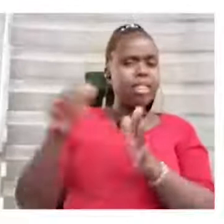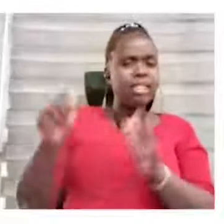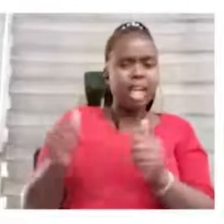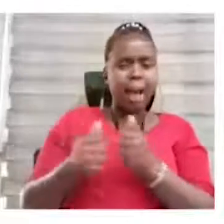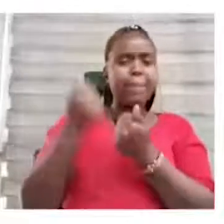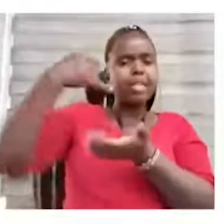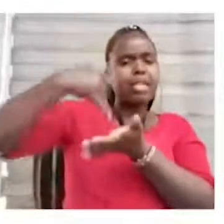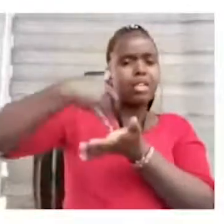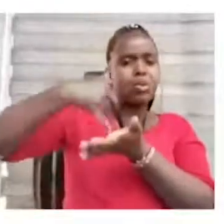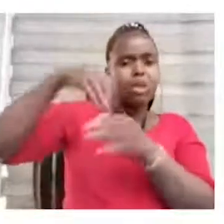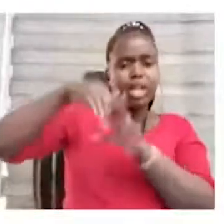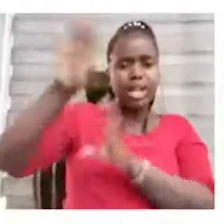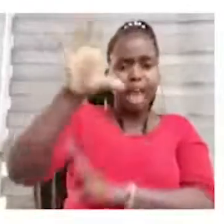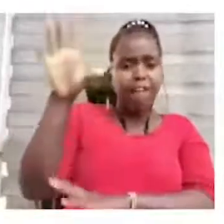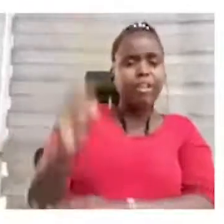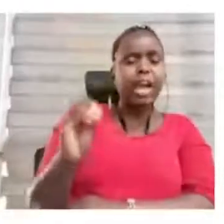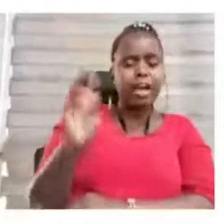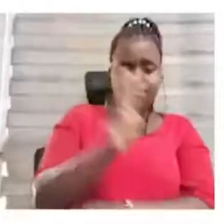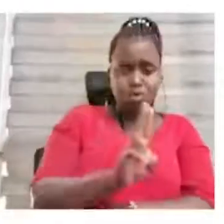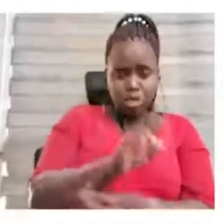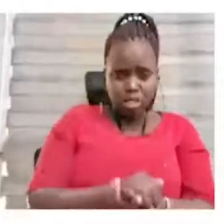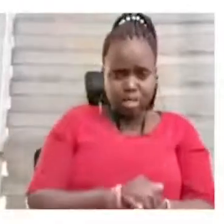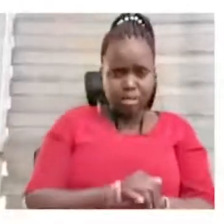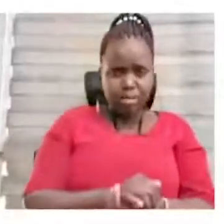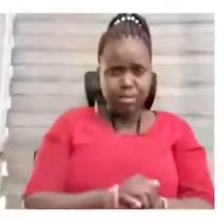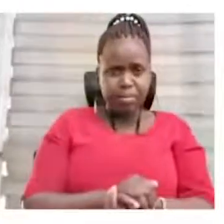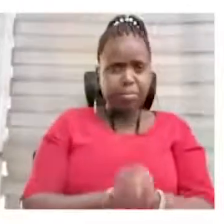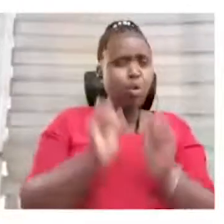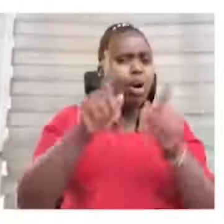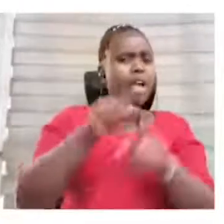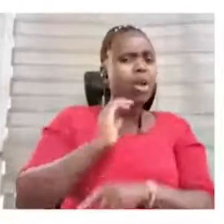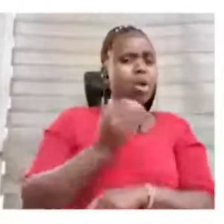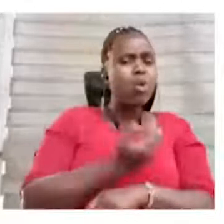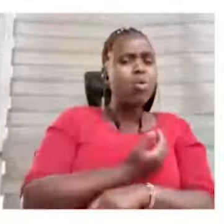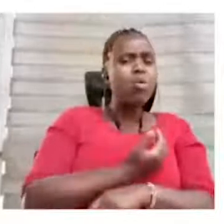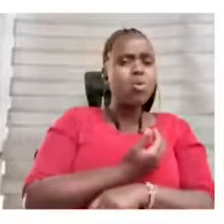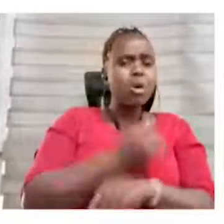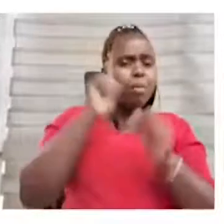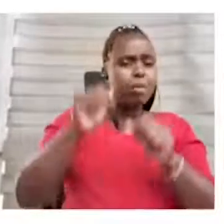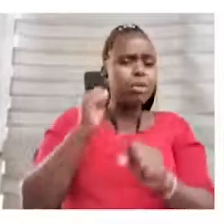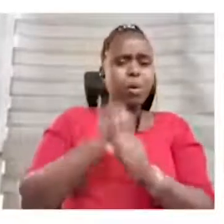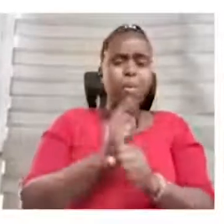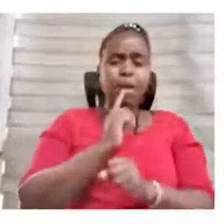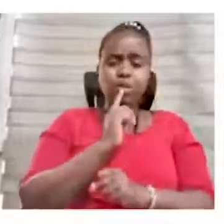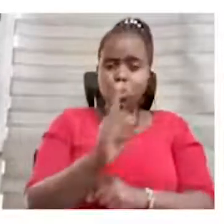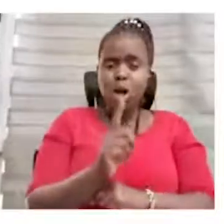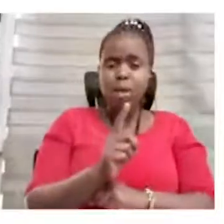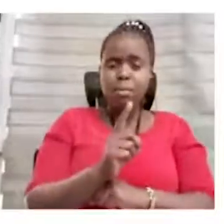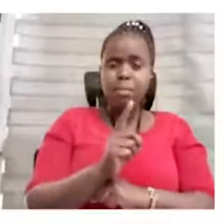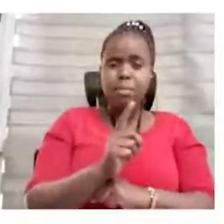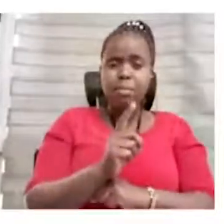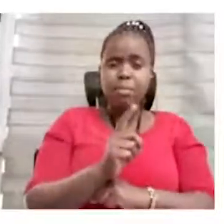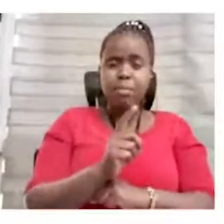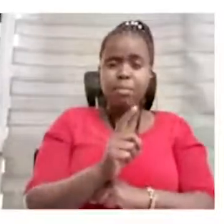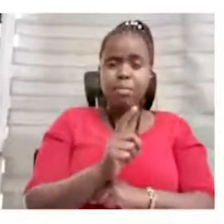Africa as well. Now, how can we ensure that this